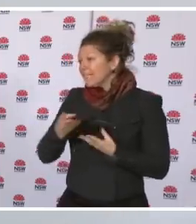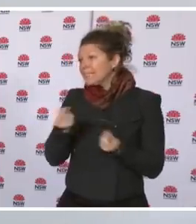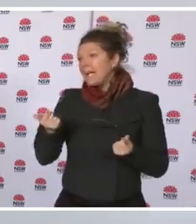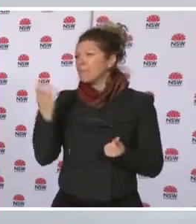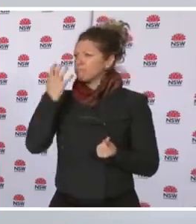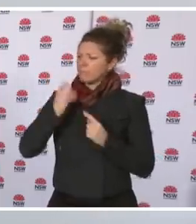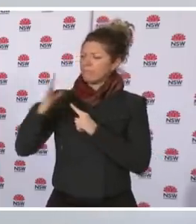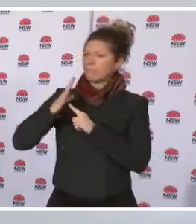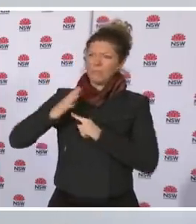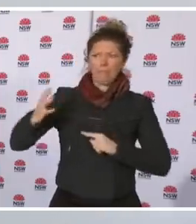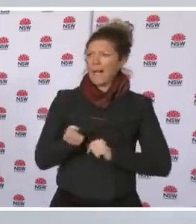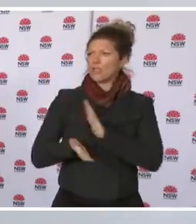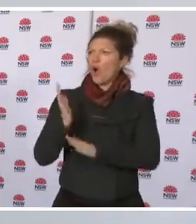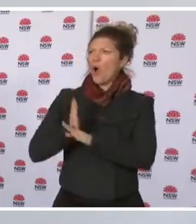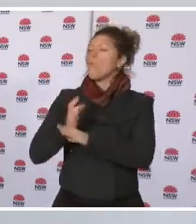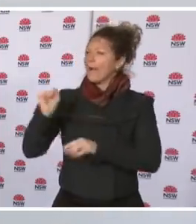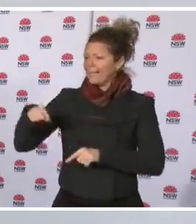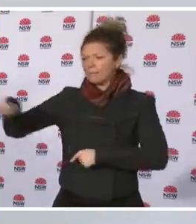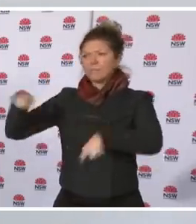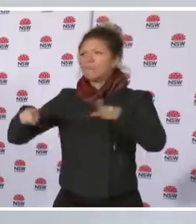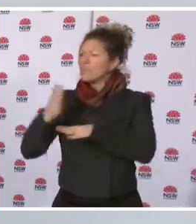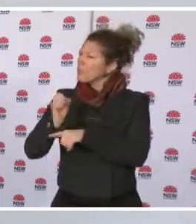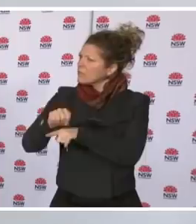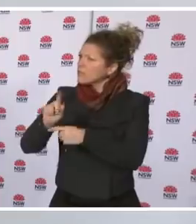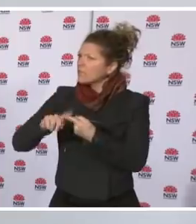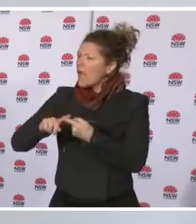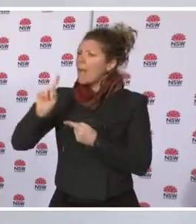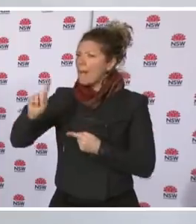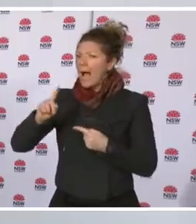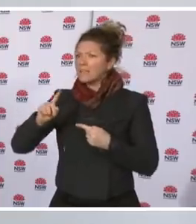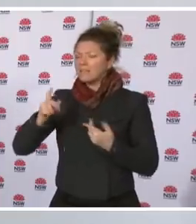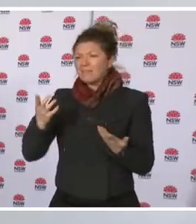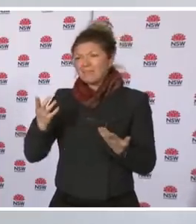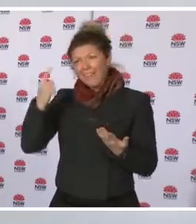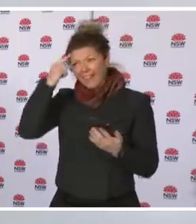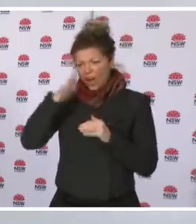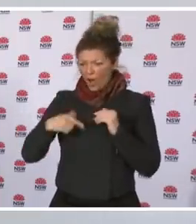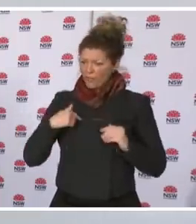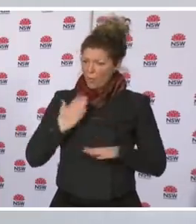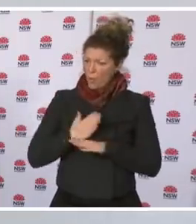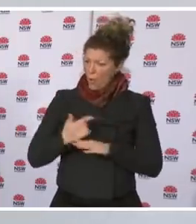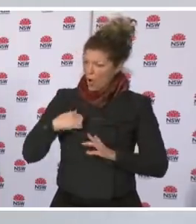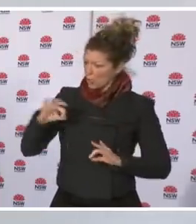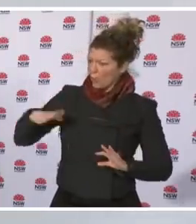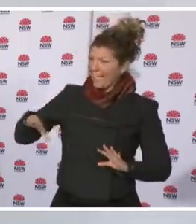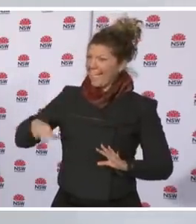need to support the functioning of society. It is incredibly important that as we go about our